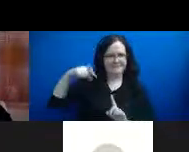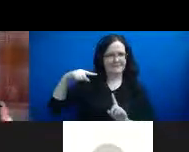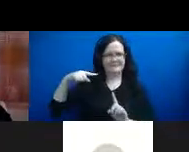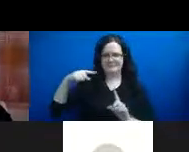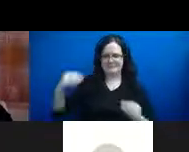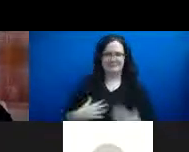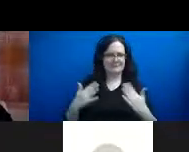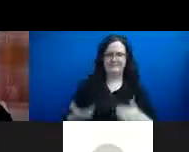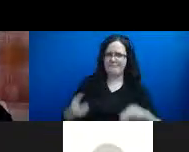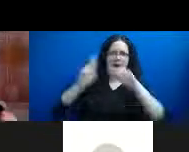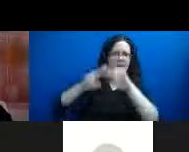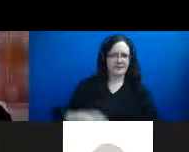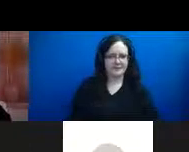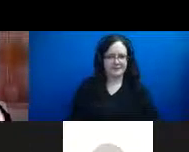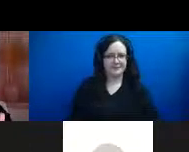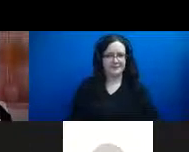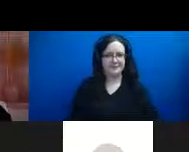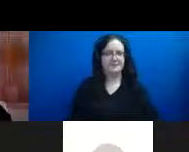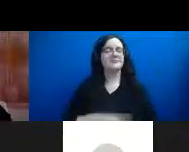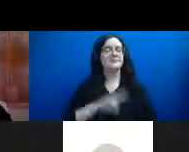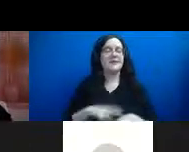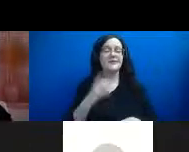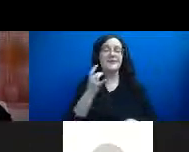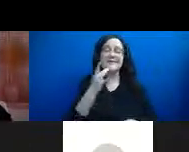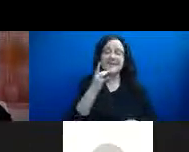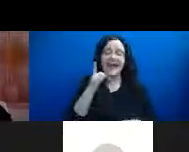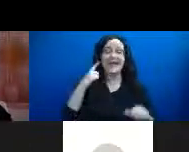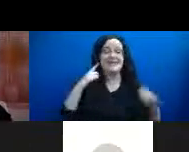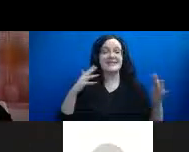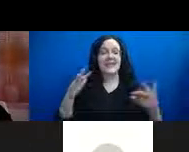Of course, light sounds, attractive